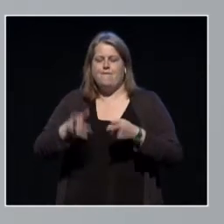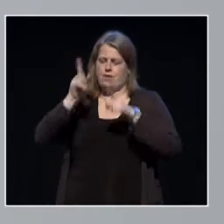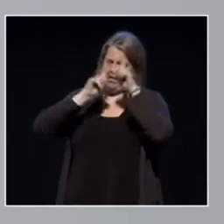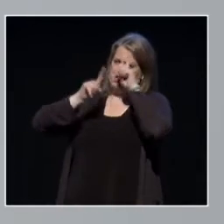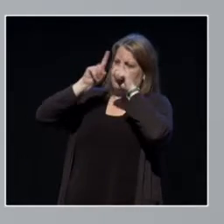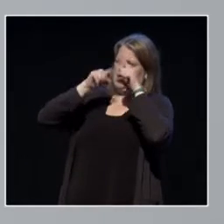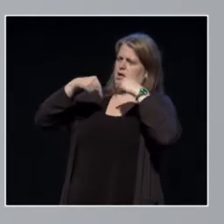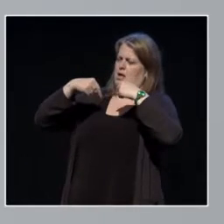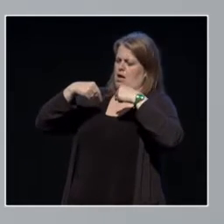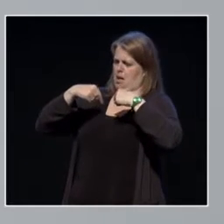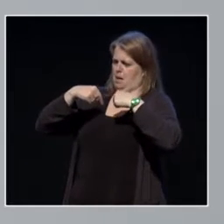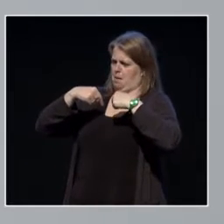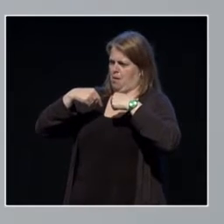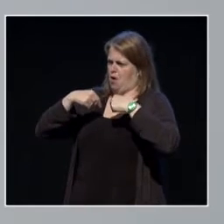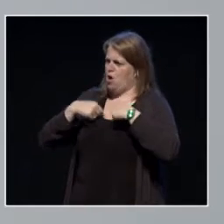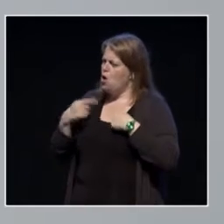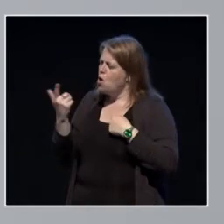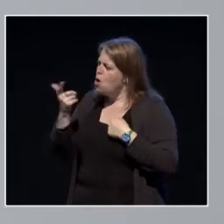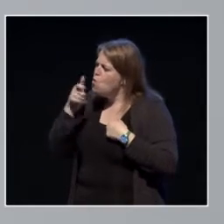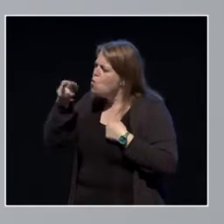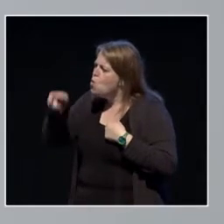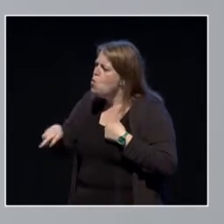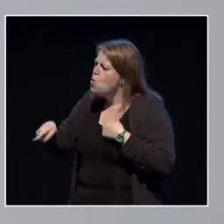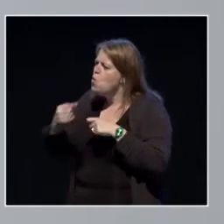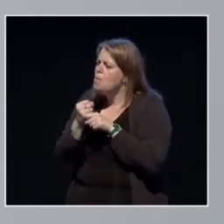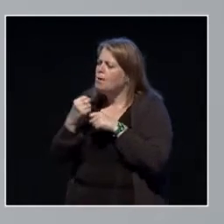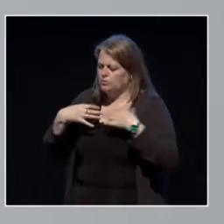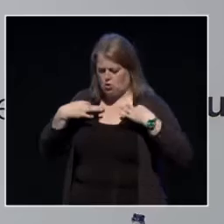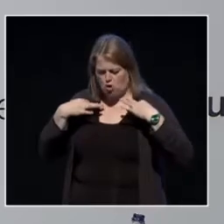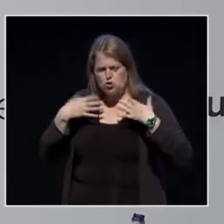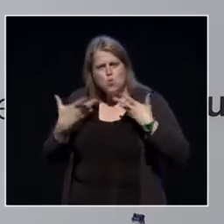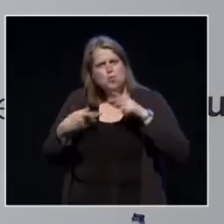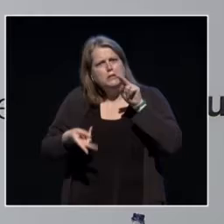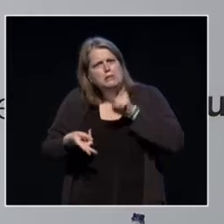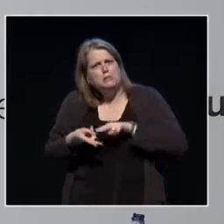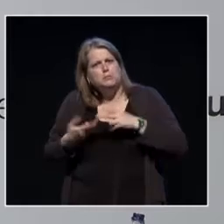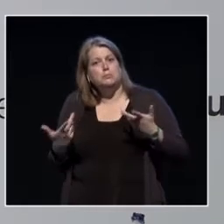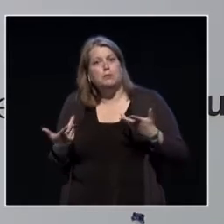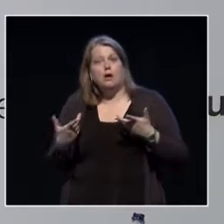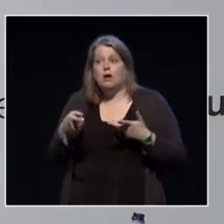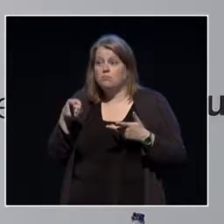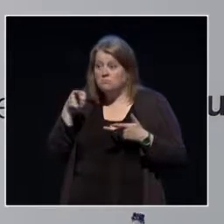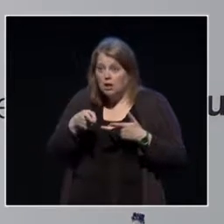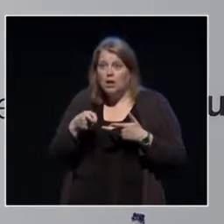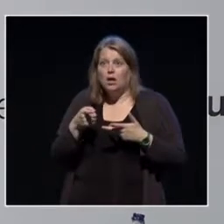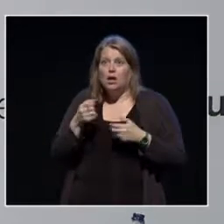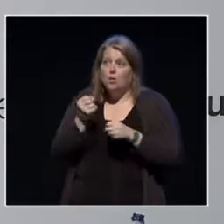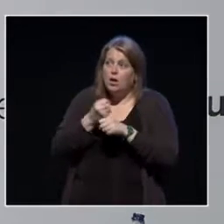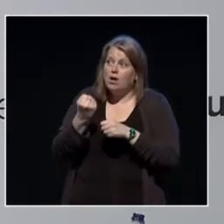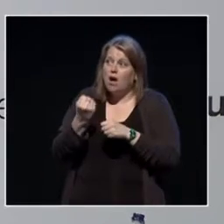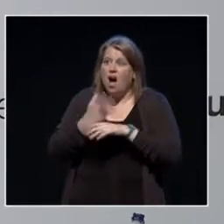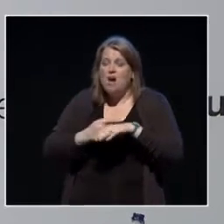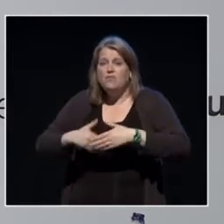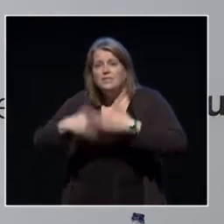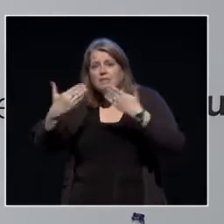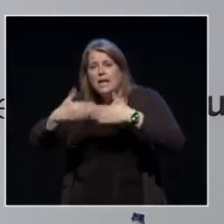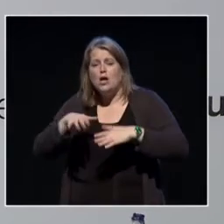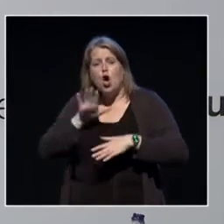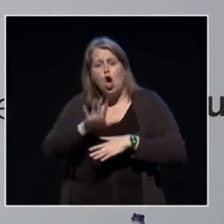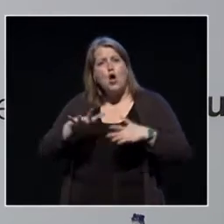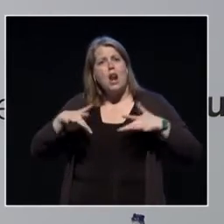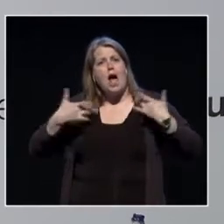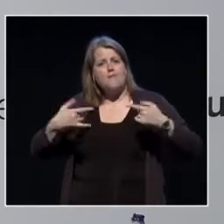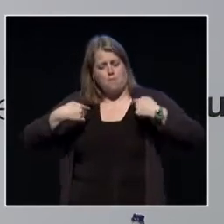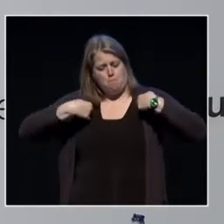so cheap, to what expense and return. Was it a seamstress starving half a day? Was it her life? So